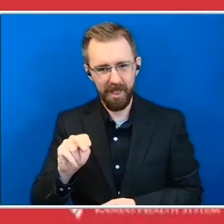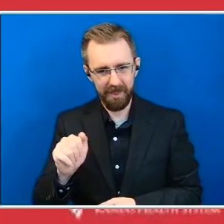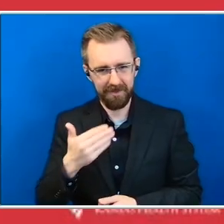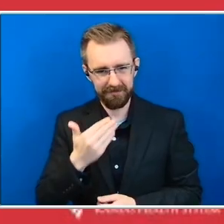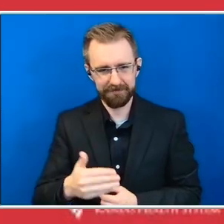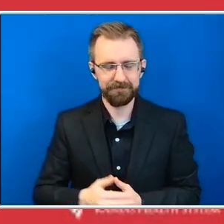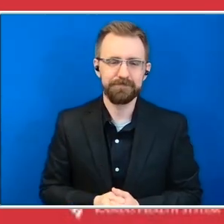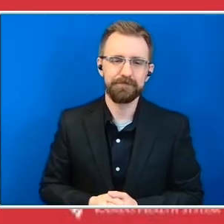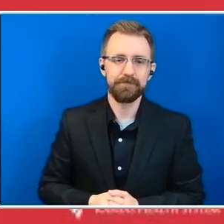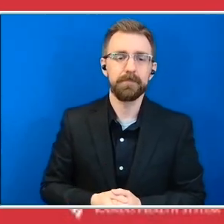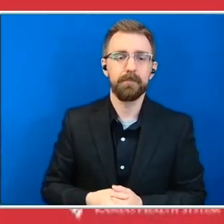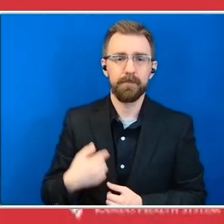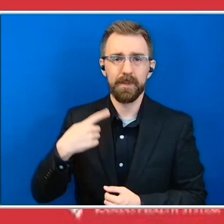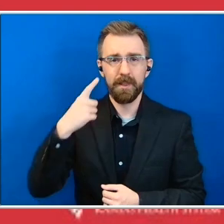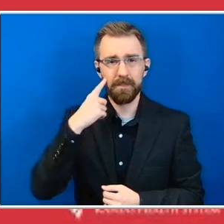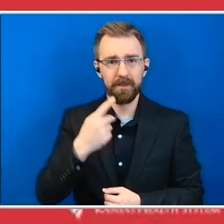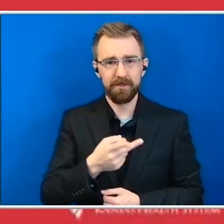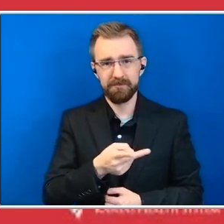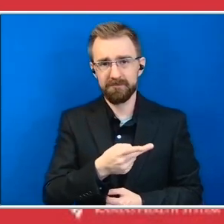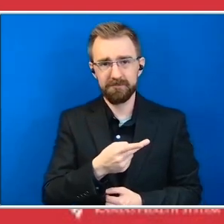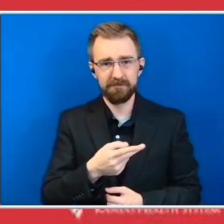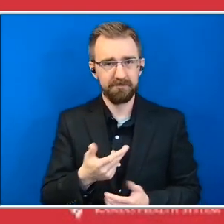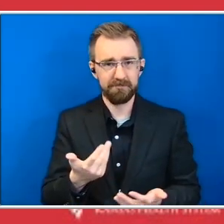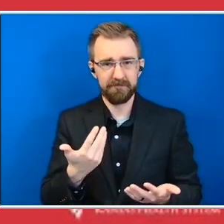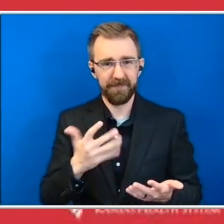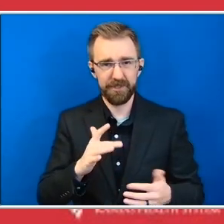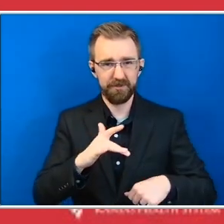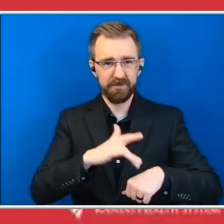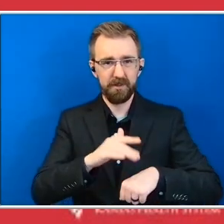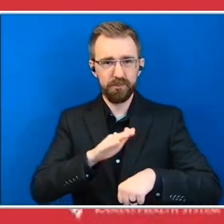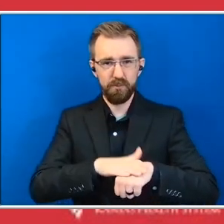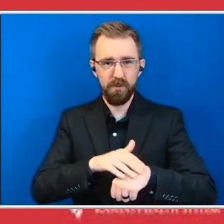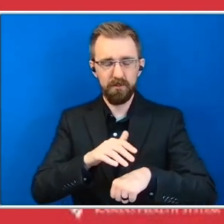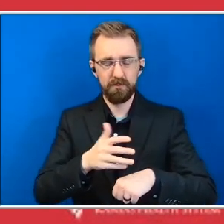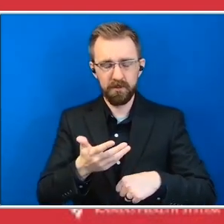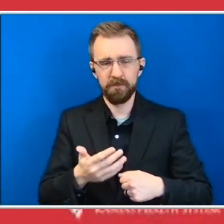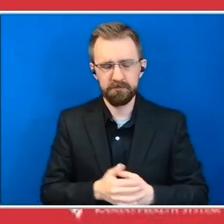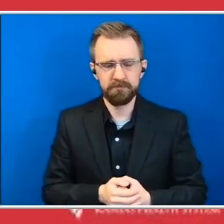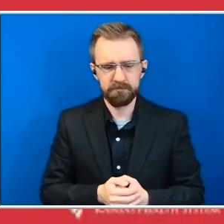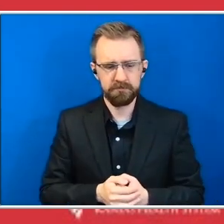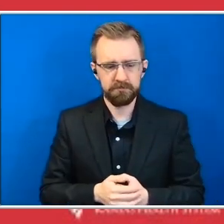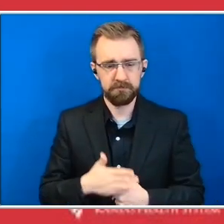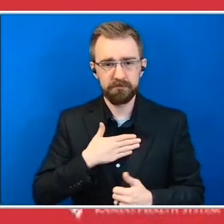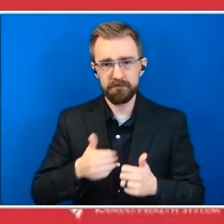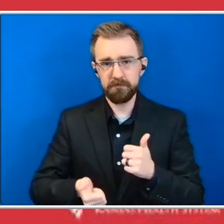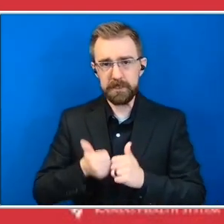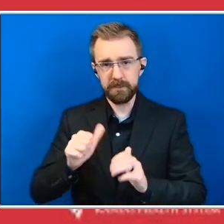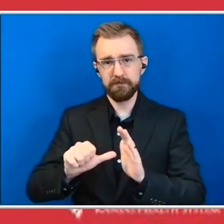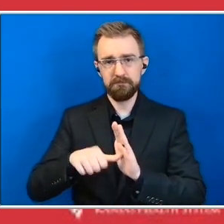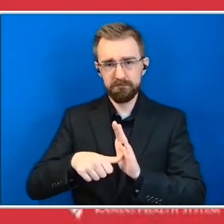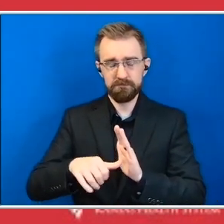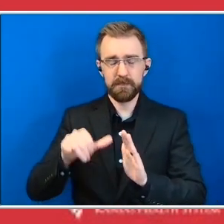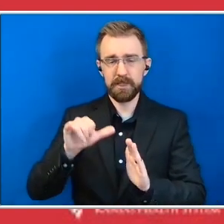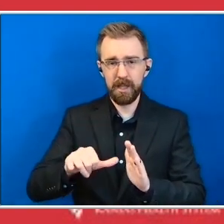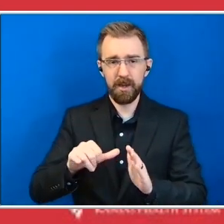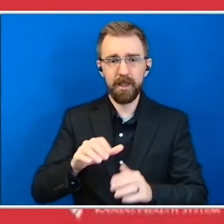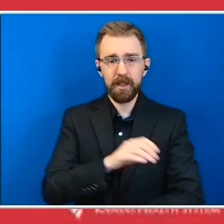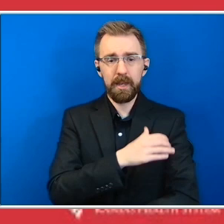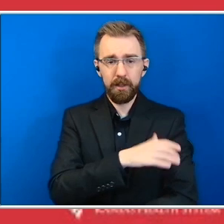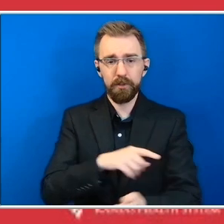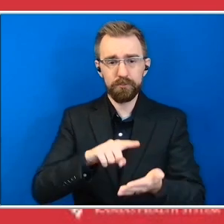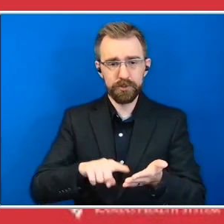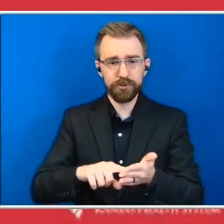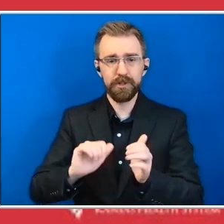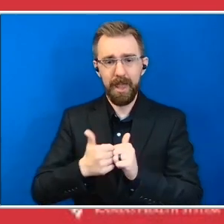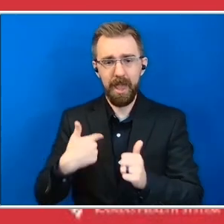Well, I think Jaime and Mariana touched upon it as my main message is that, clinical research is how we